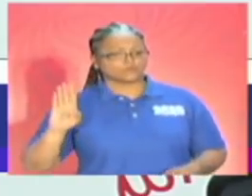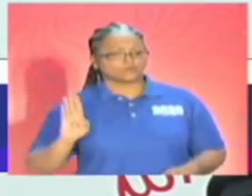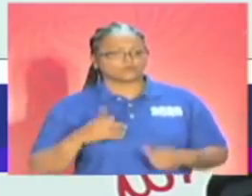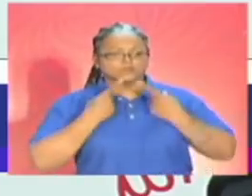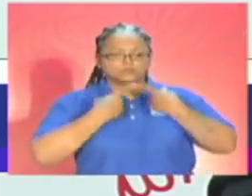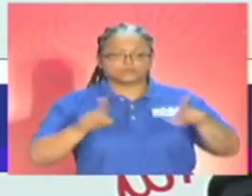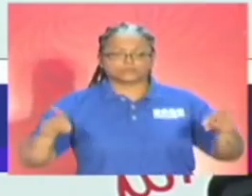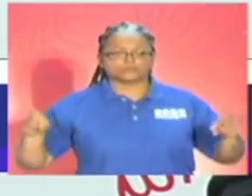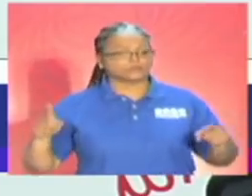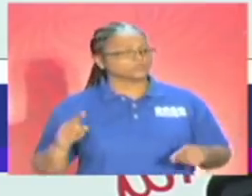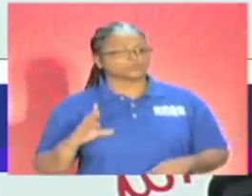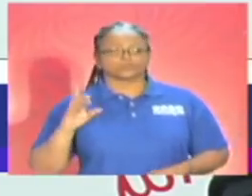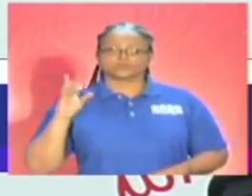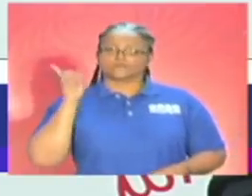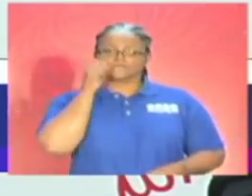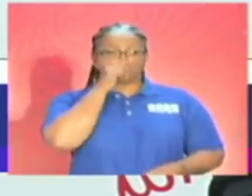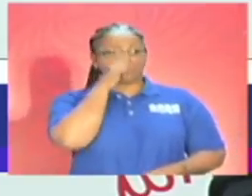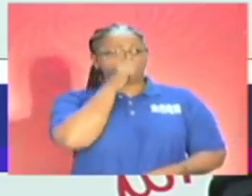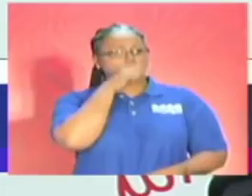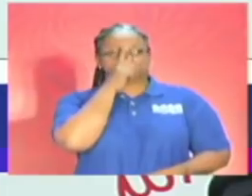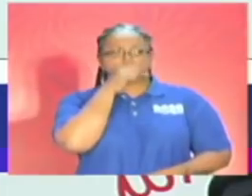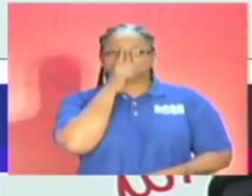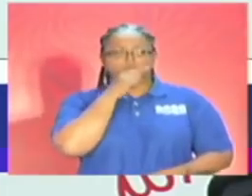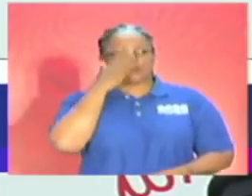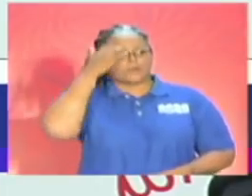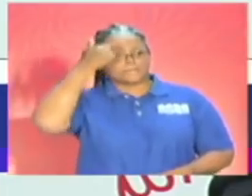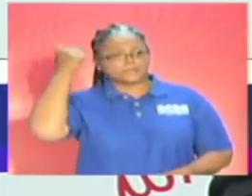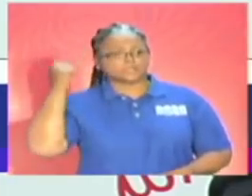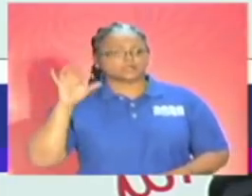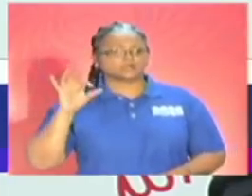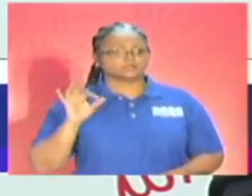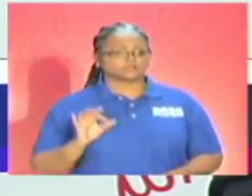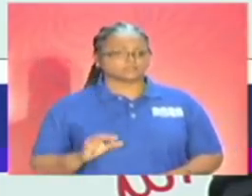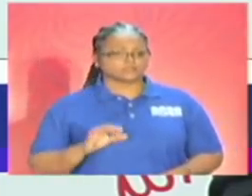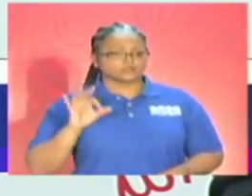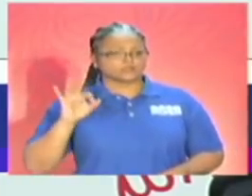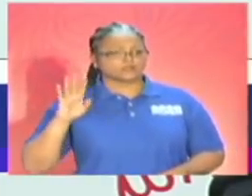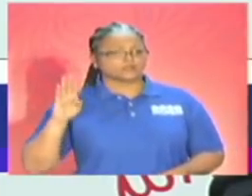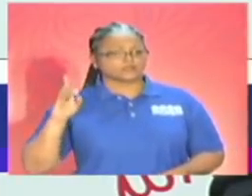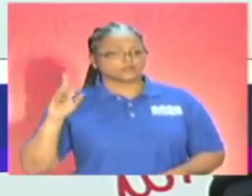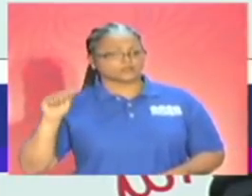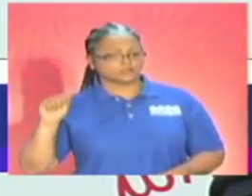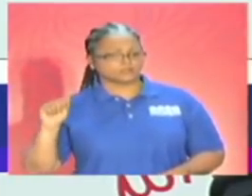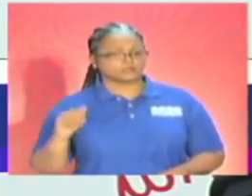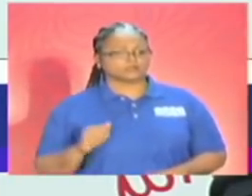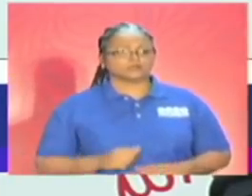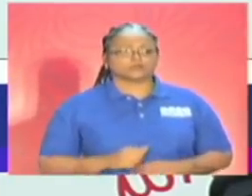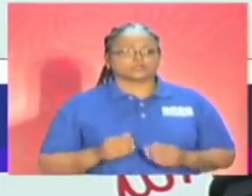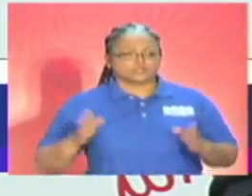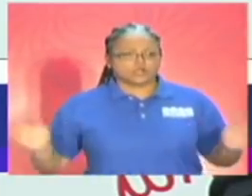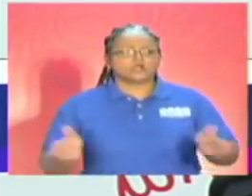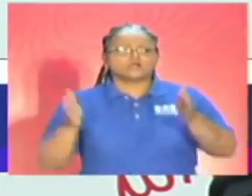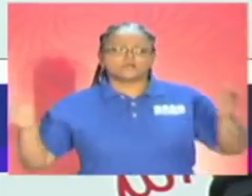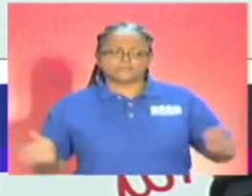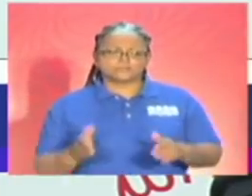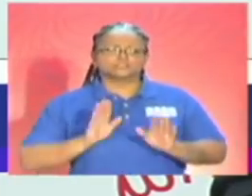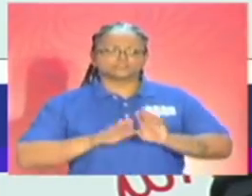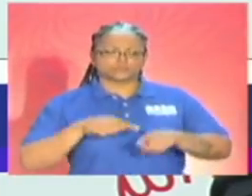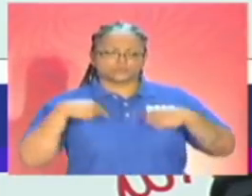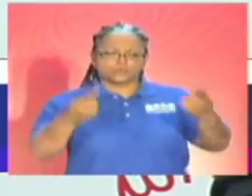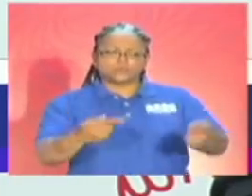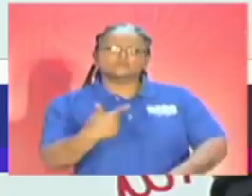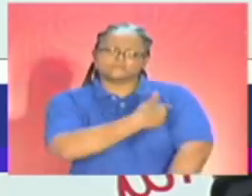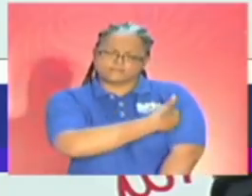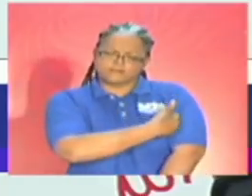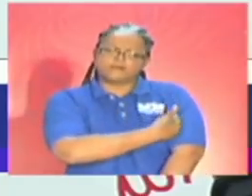is recommending that children 12 to 18 be vaccinated. So if you have that as a reference and it's saying that it's the children not supposed